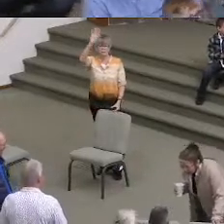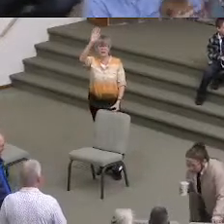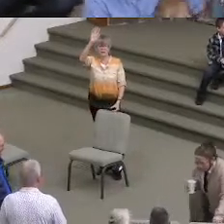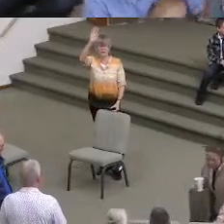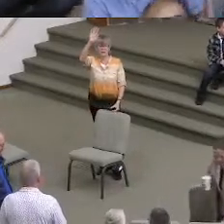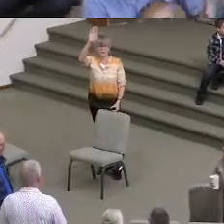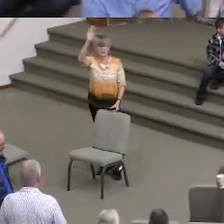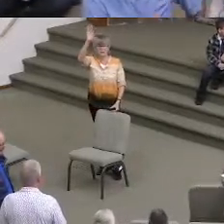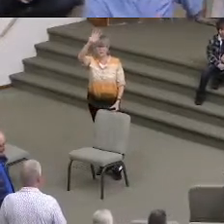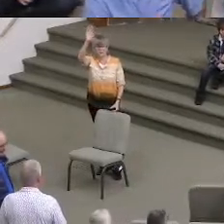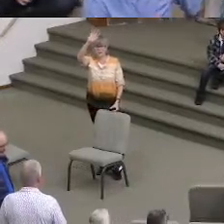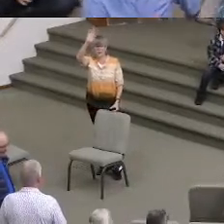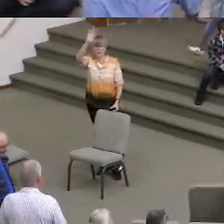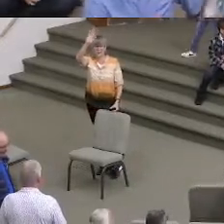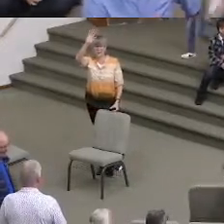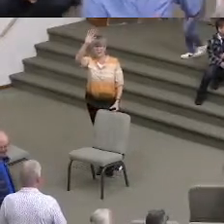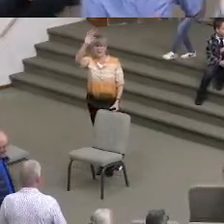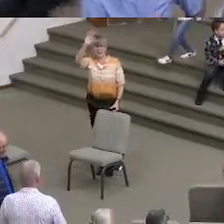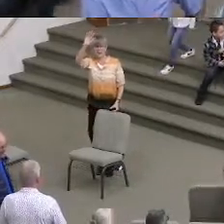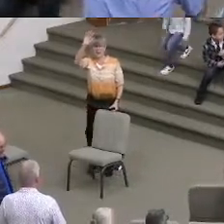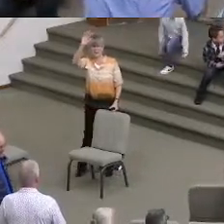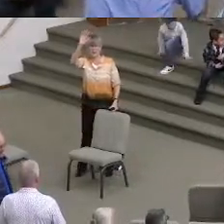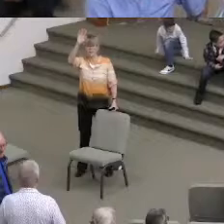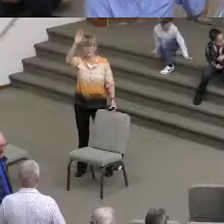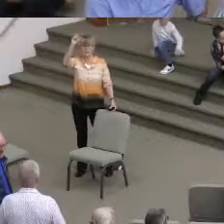So we're going to go ahead and start right now, okay?